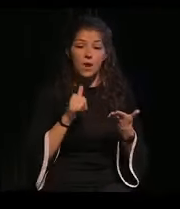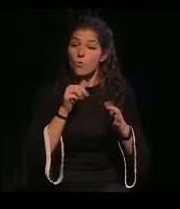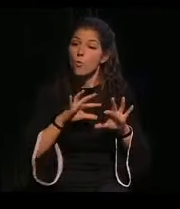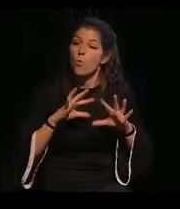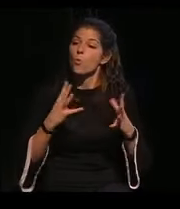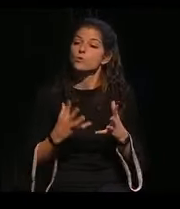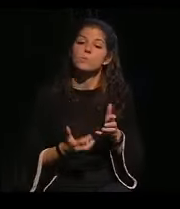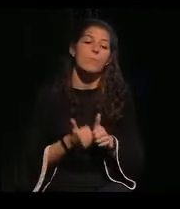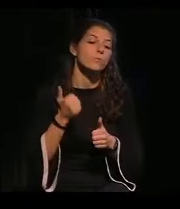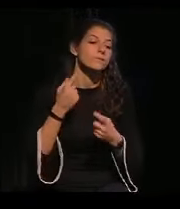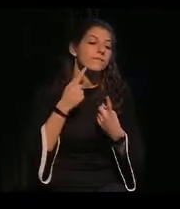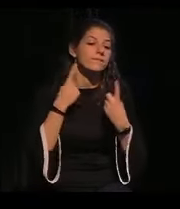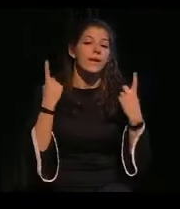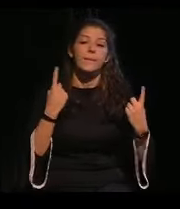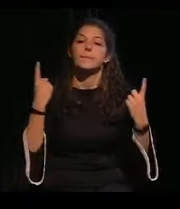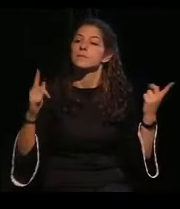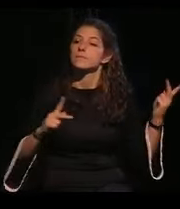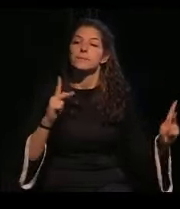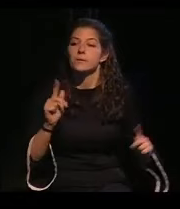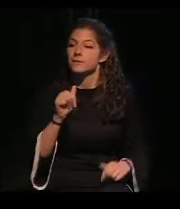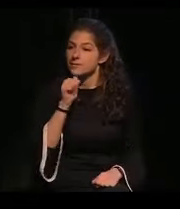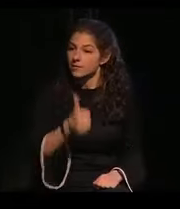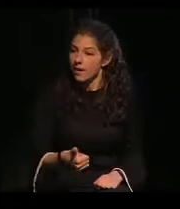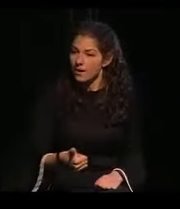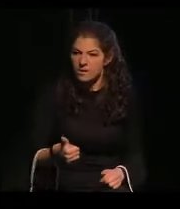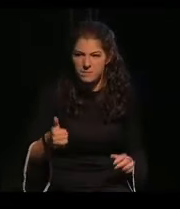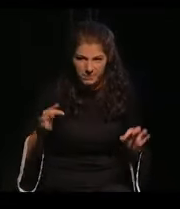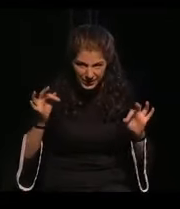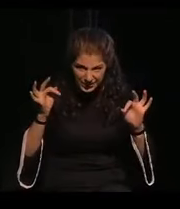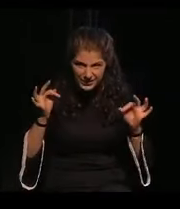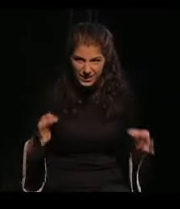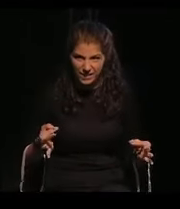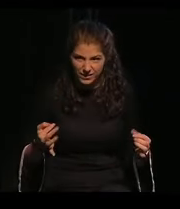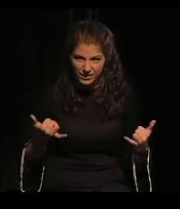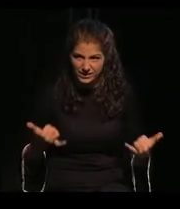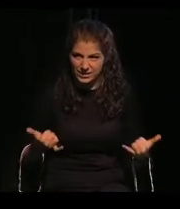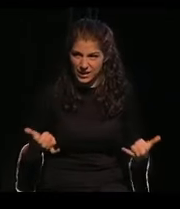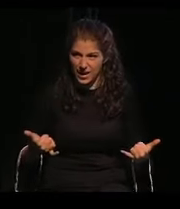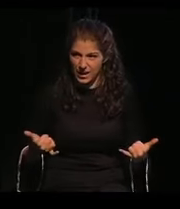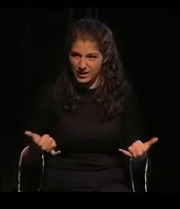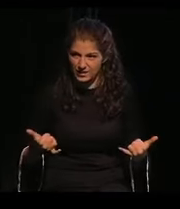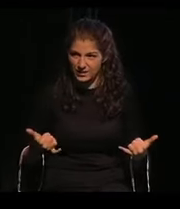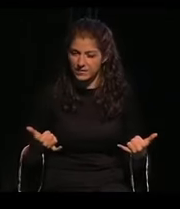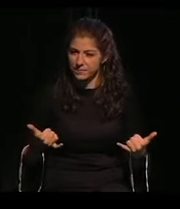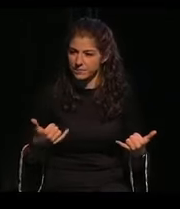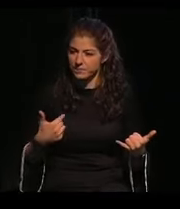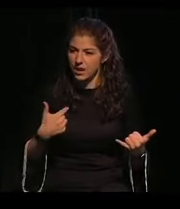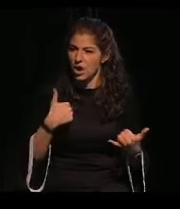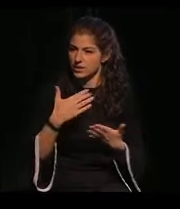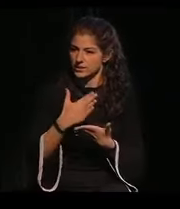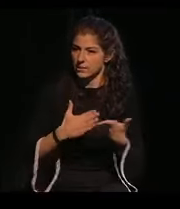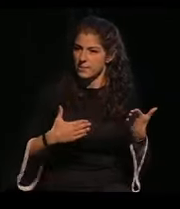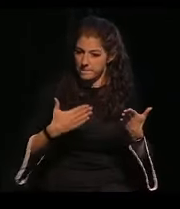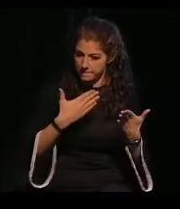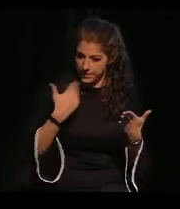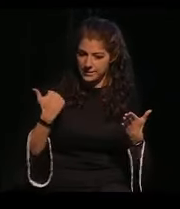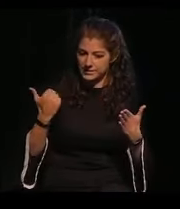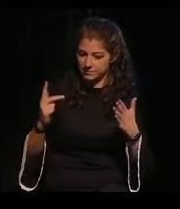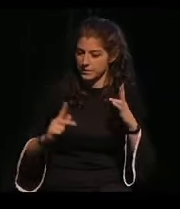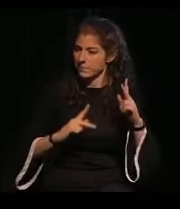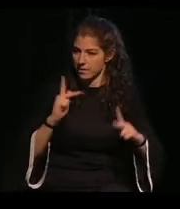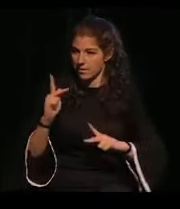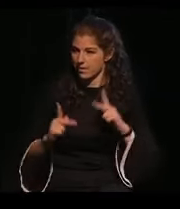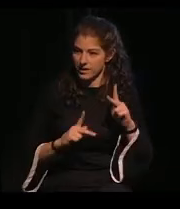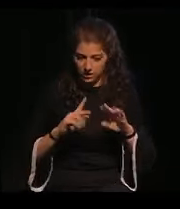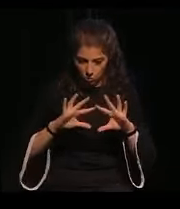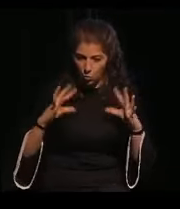most famous people, but definitely in this room tonight are some of the greatest people